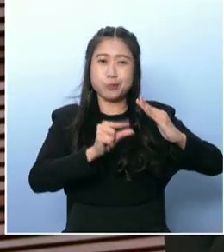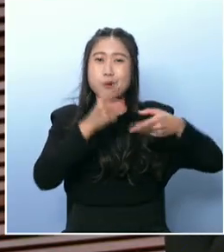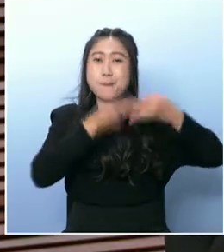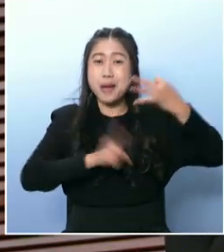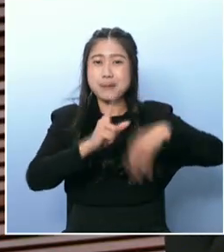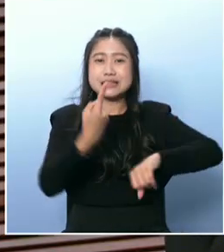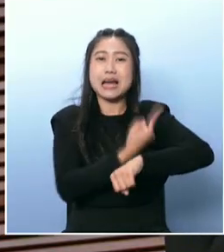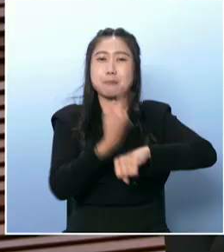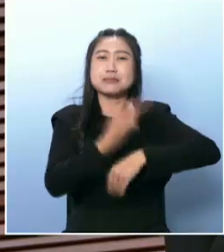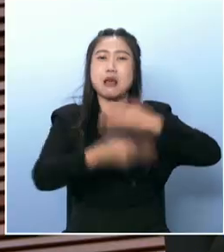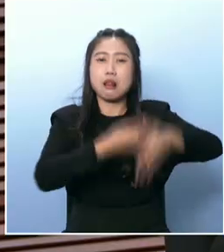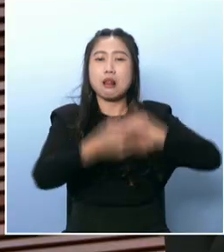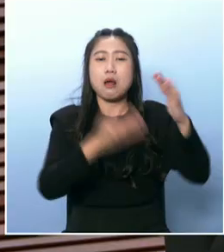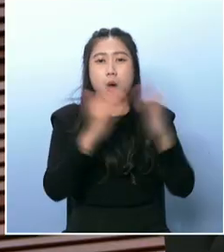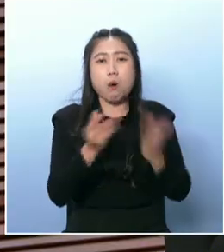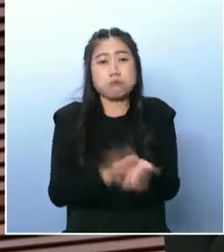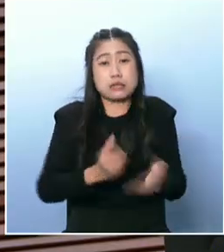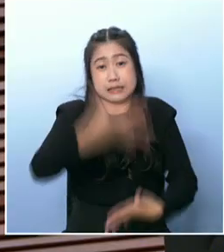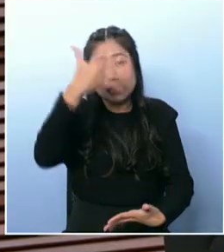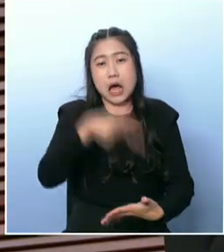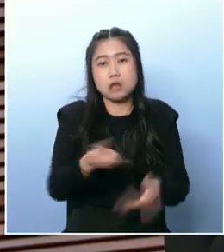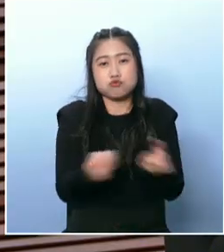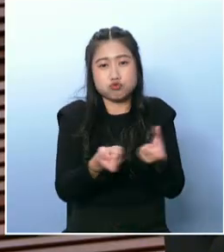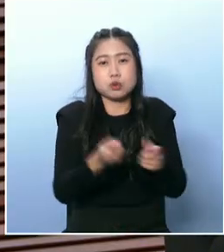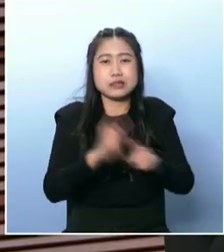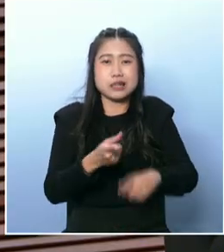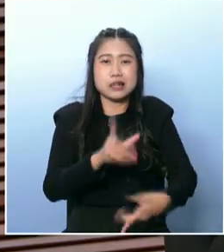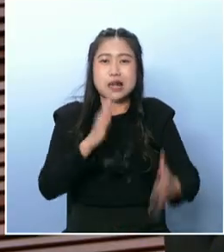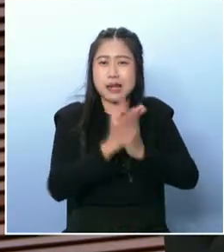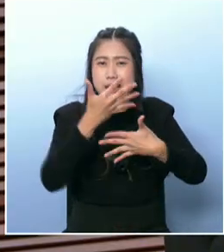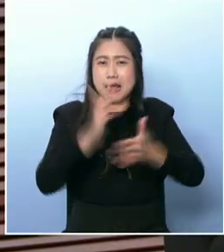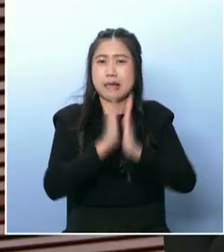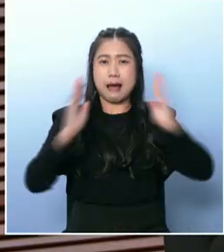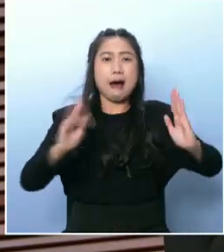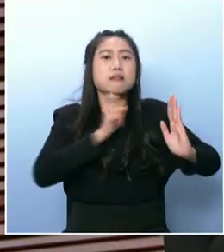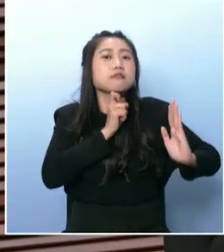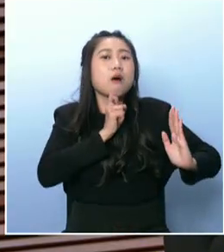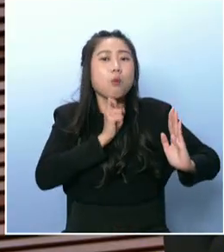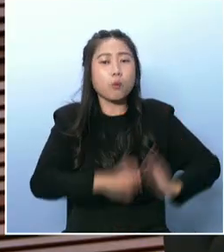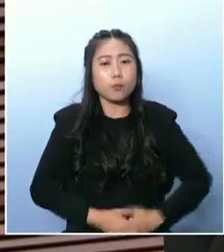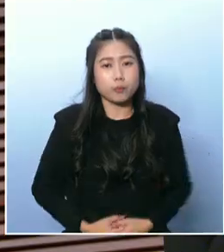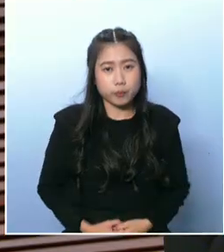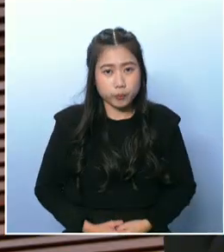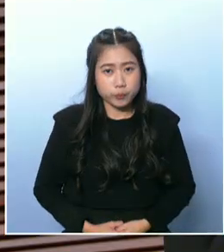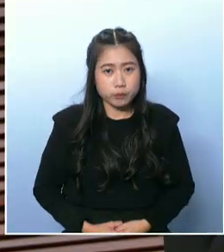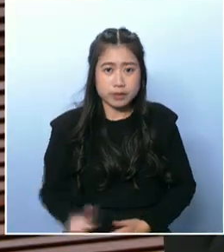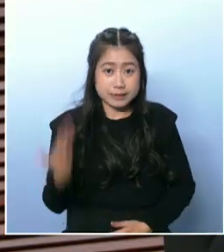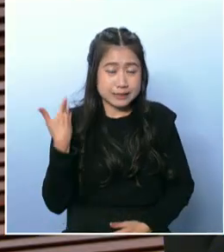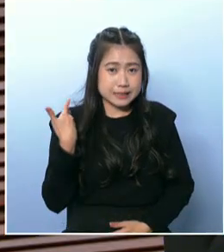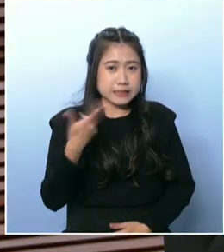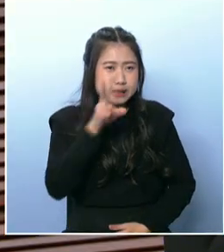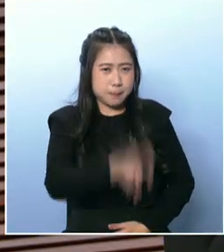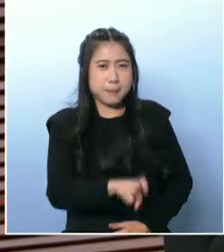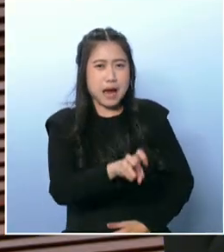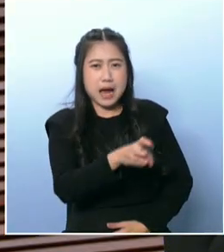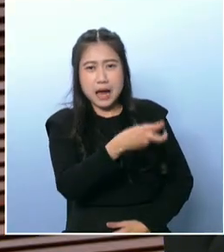to another. For transitional housings, they are transitional in nature. So there is a time bar on the usage